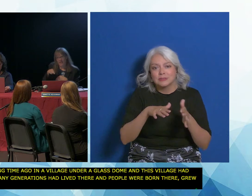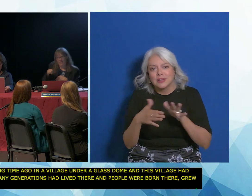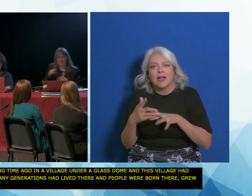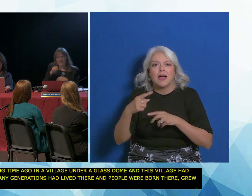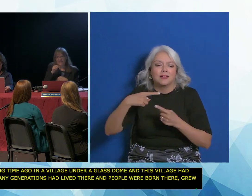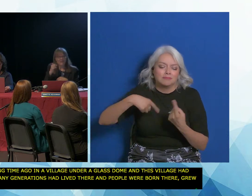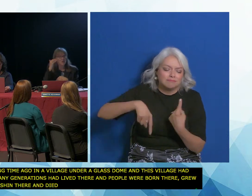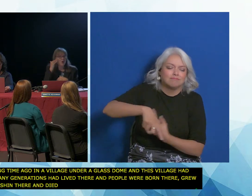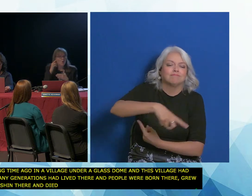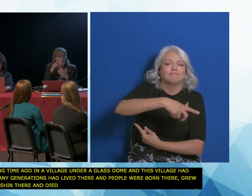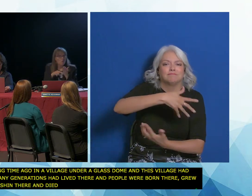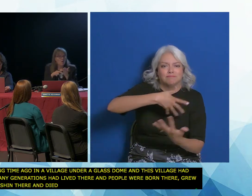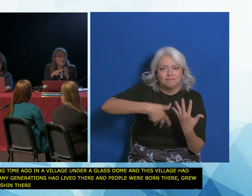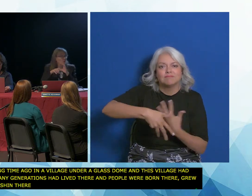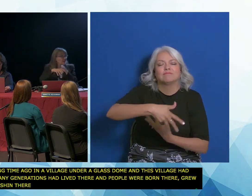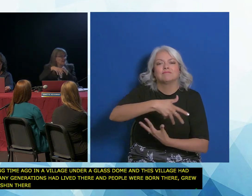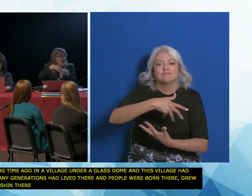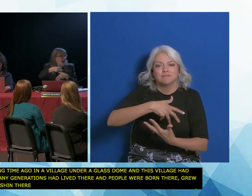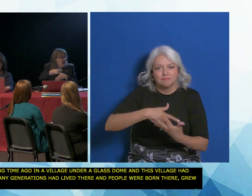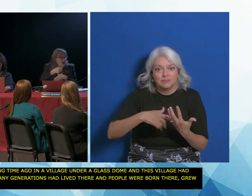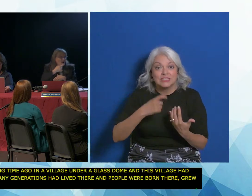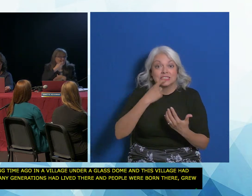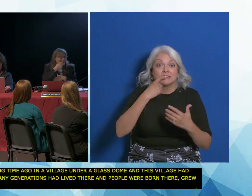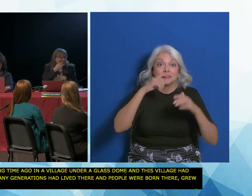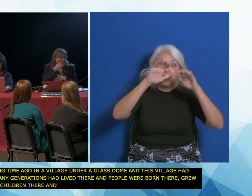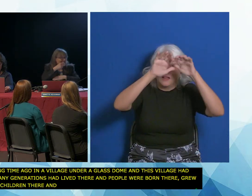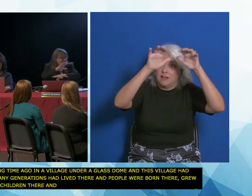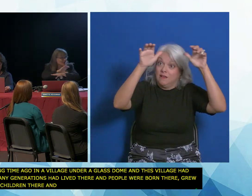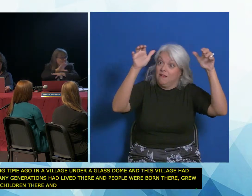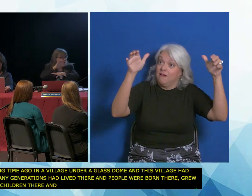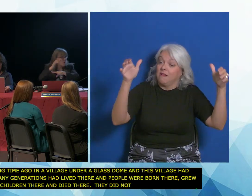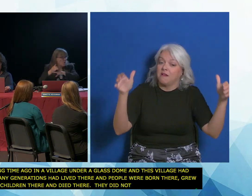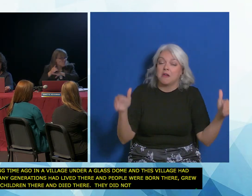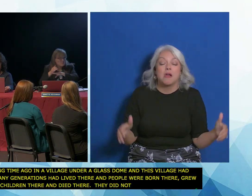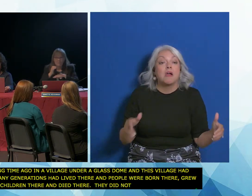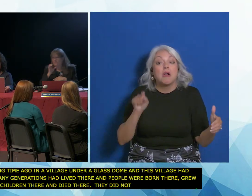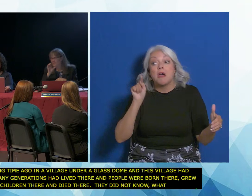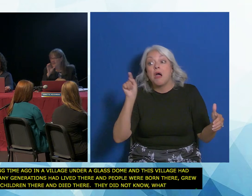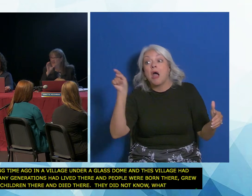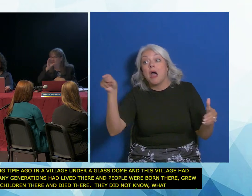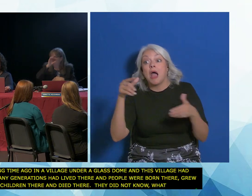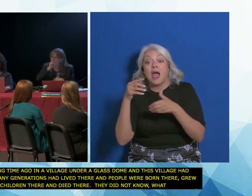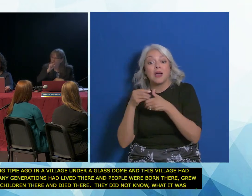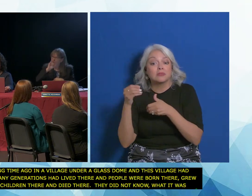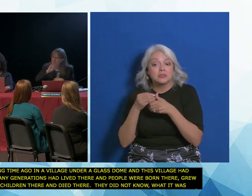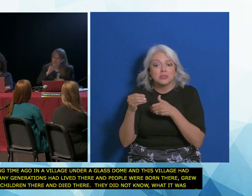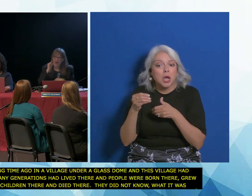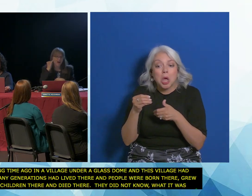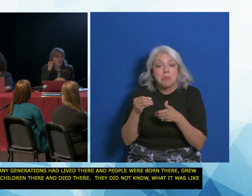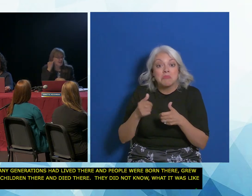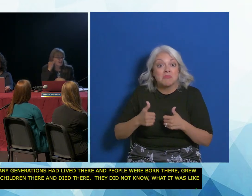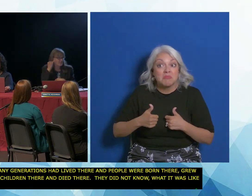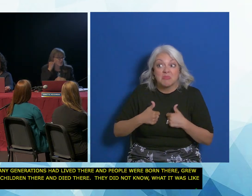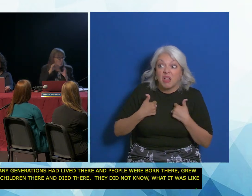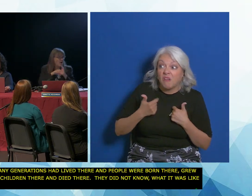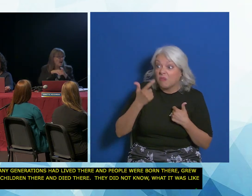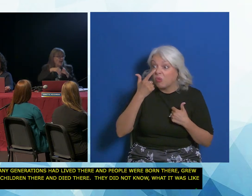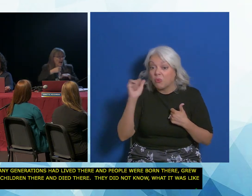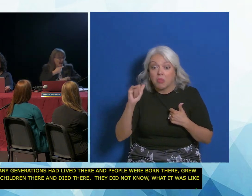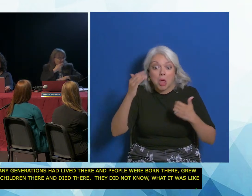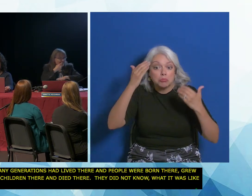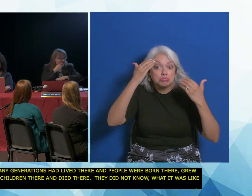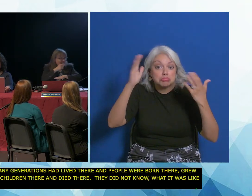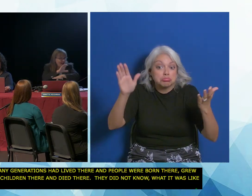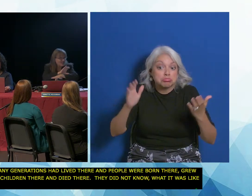there. They didn't know what it was like outside of the glass dome.